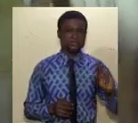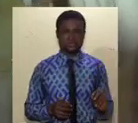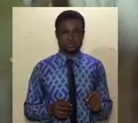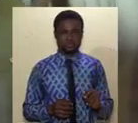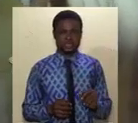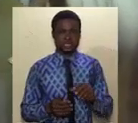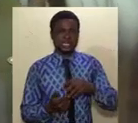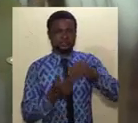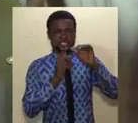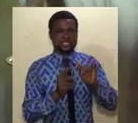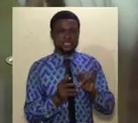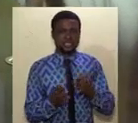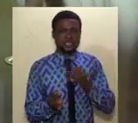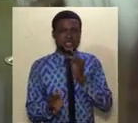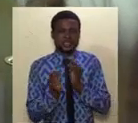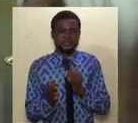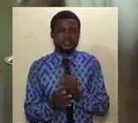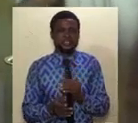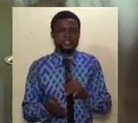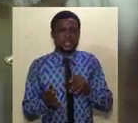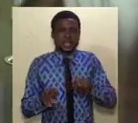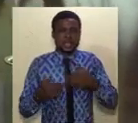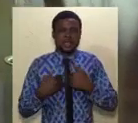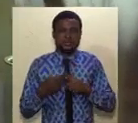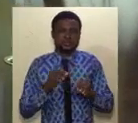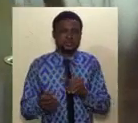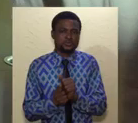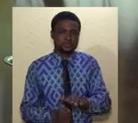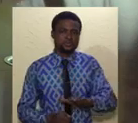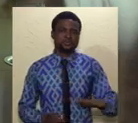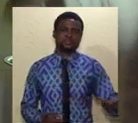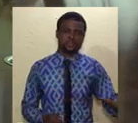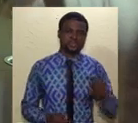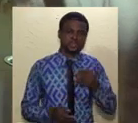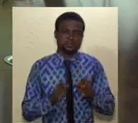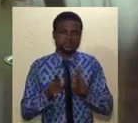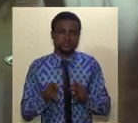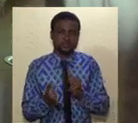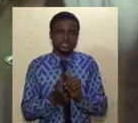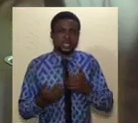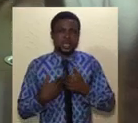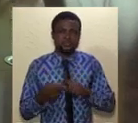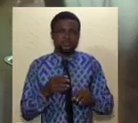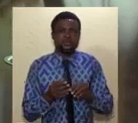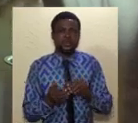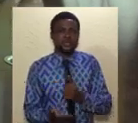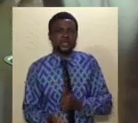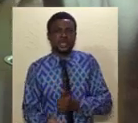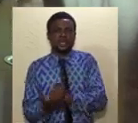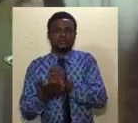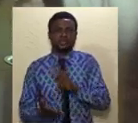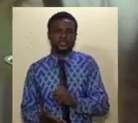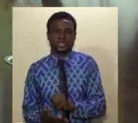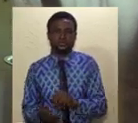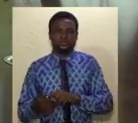concerns children. Because children they are vulnerable. There's the people that are supposed to assist them or protect their